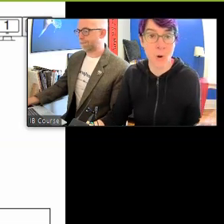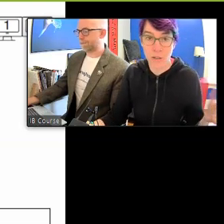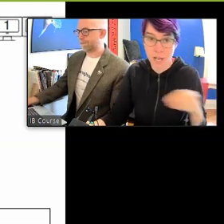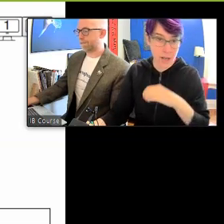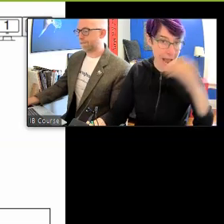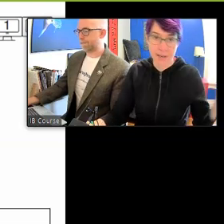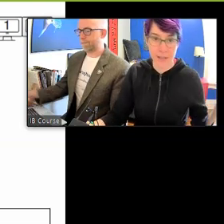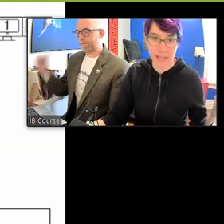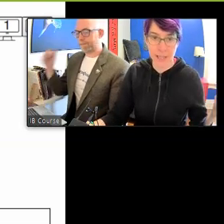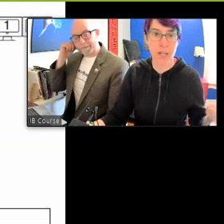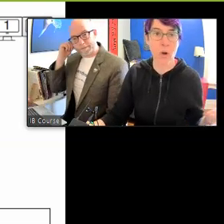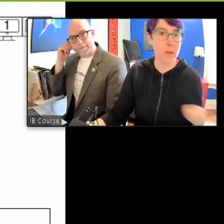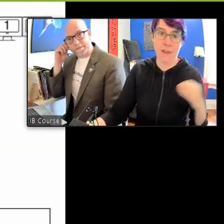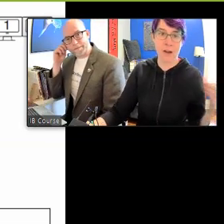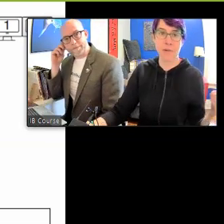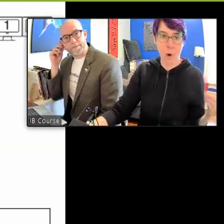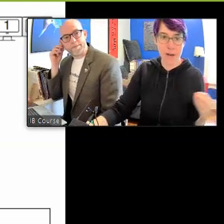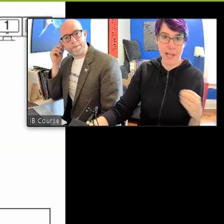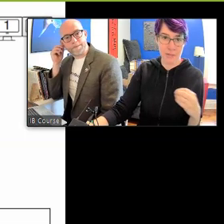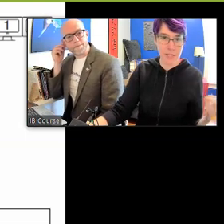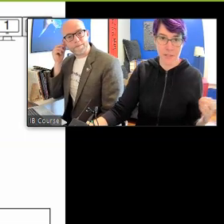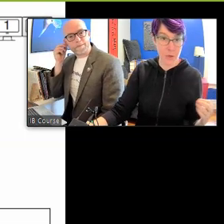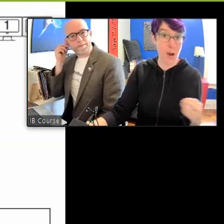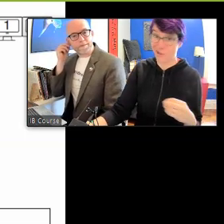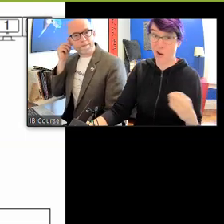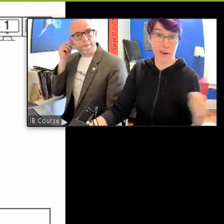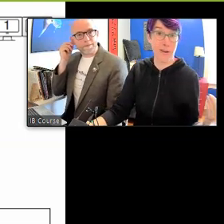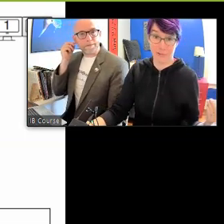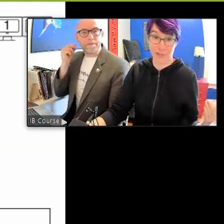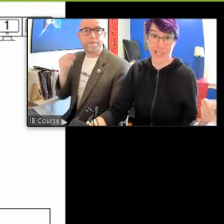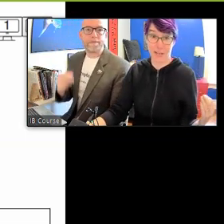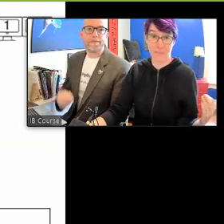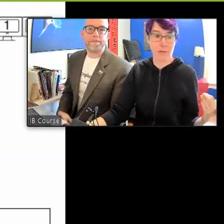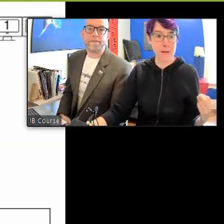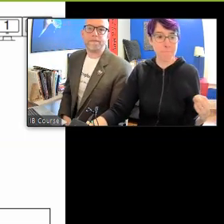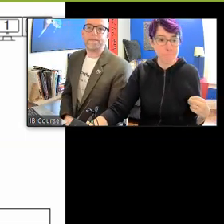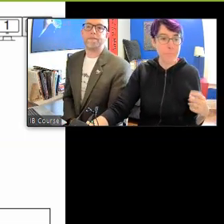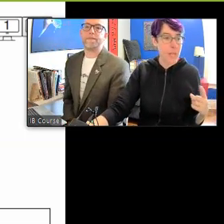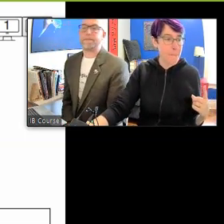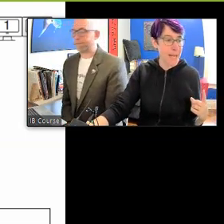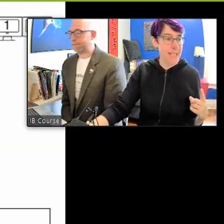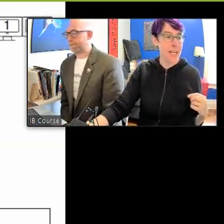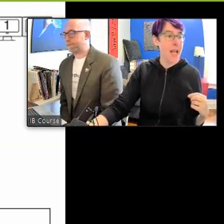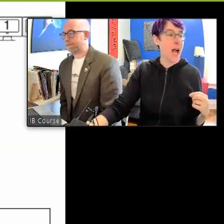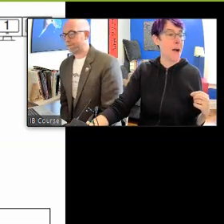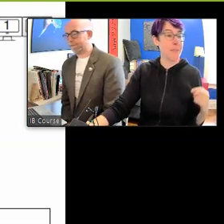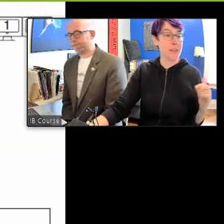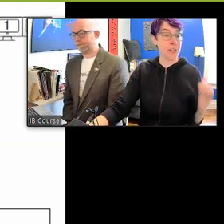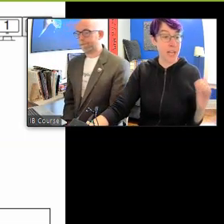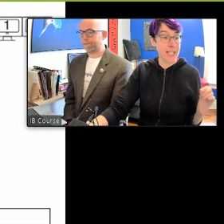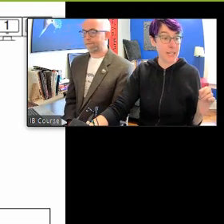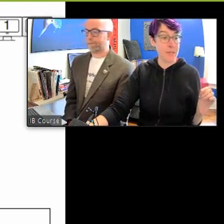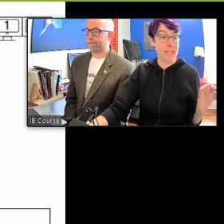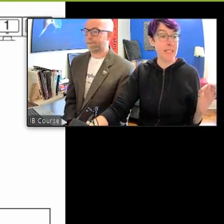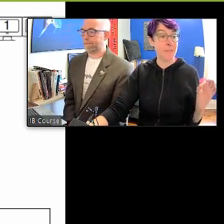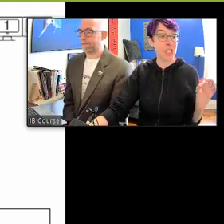to the cold. Like living in a cold environment requires adaptations across all of your systems, right? But there